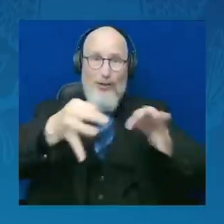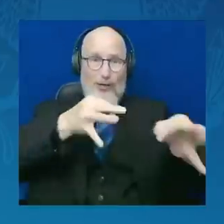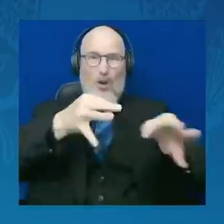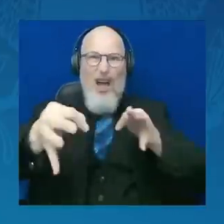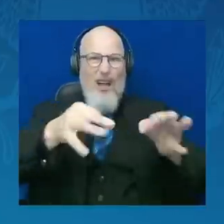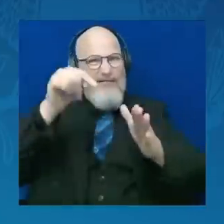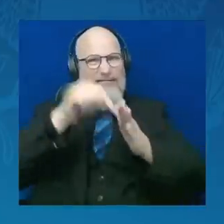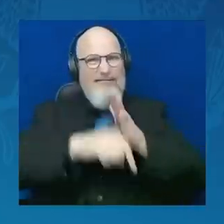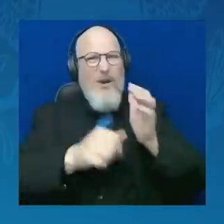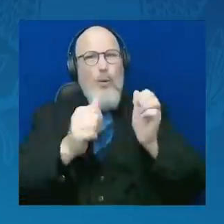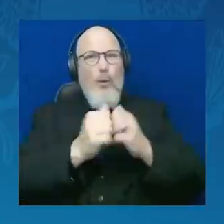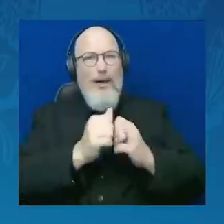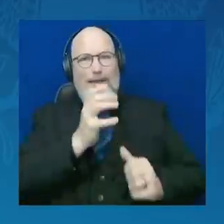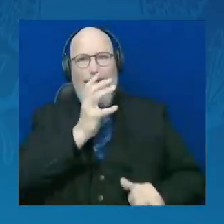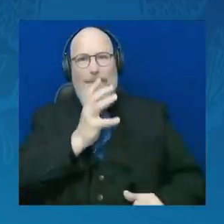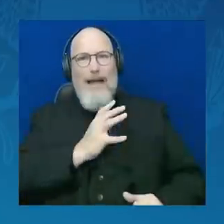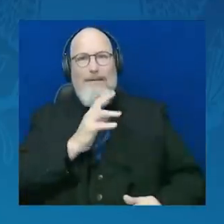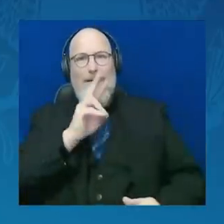Vice President.